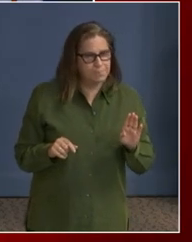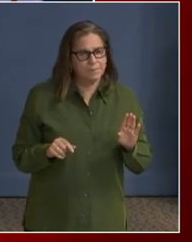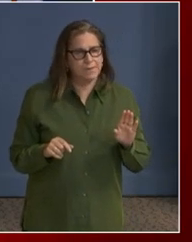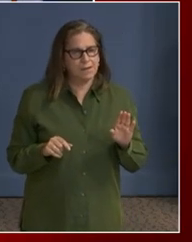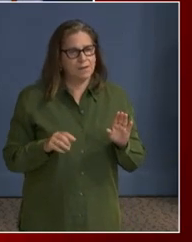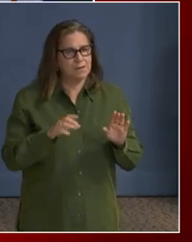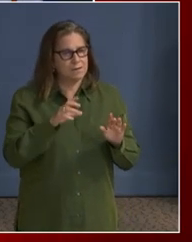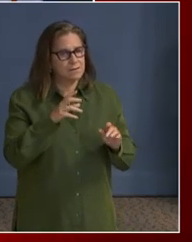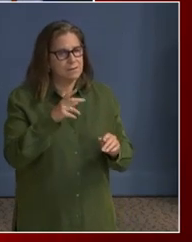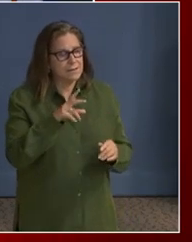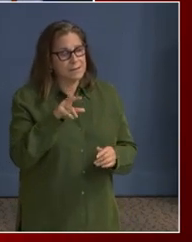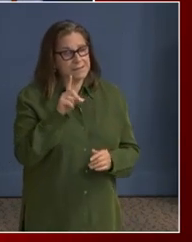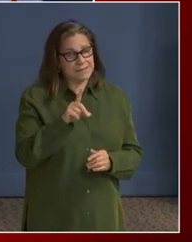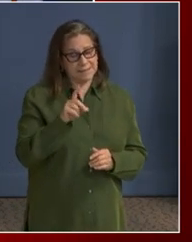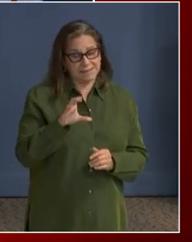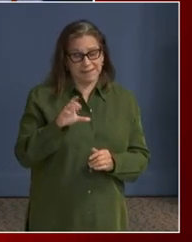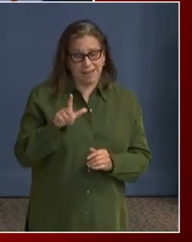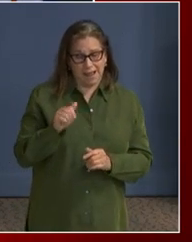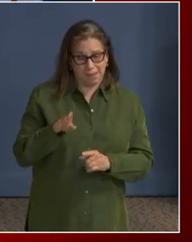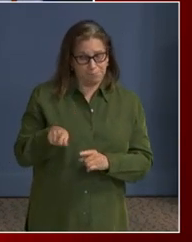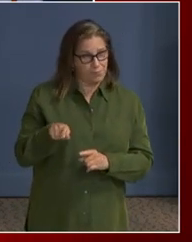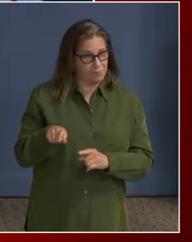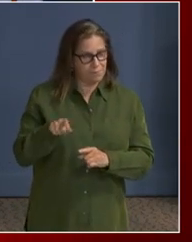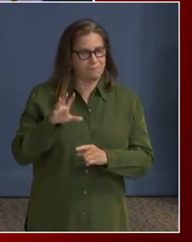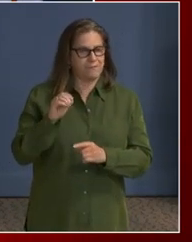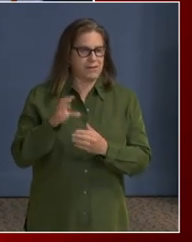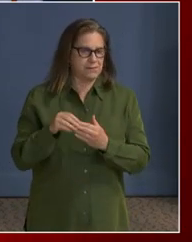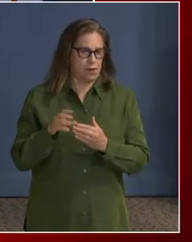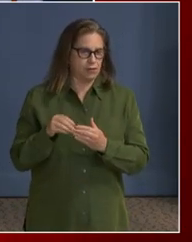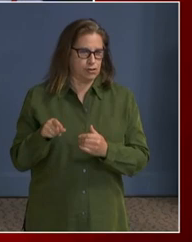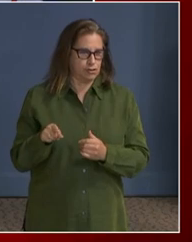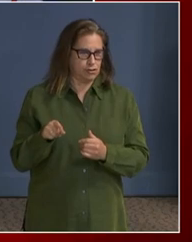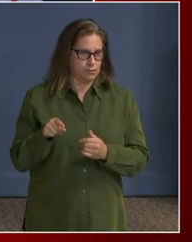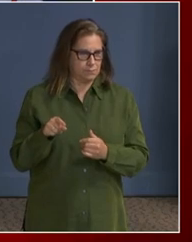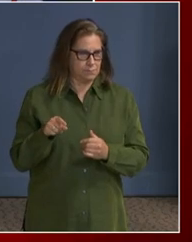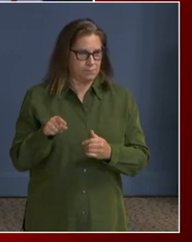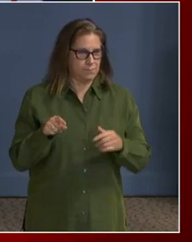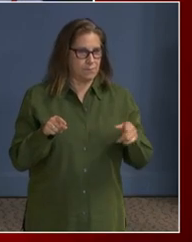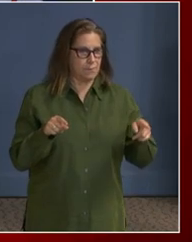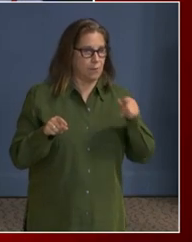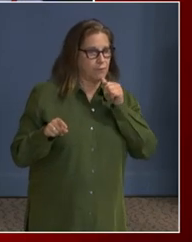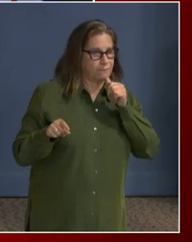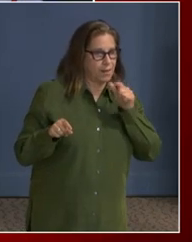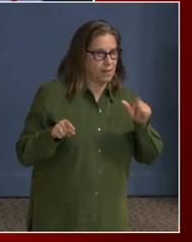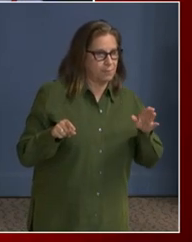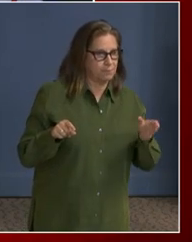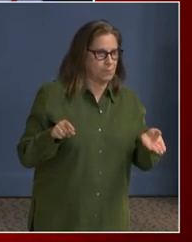And then you have to add in all the personnel costs and everything like that, like you do for the other tests. Thank you.